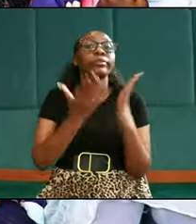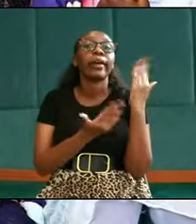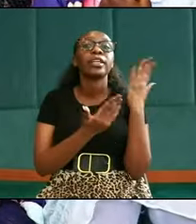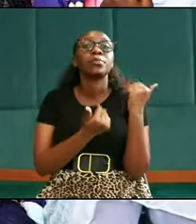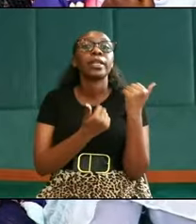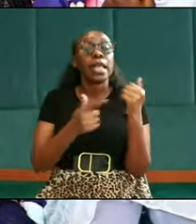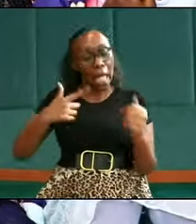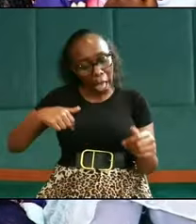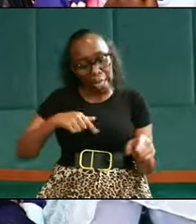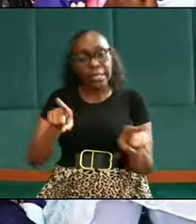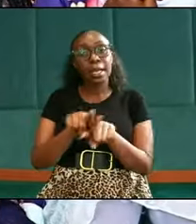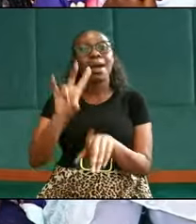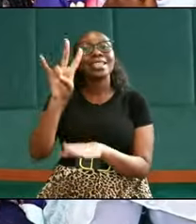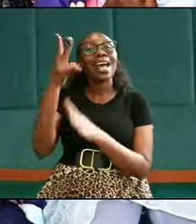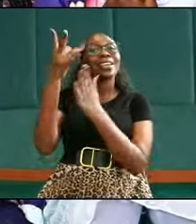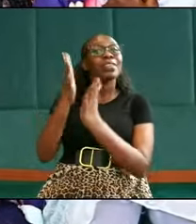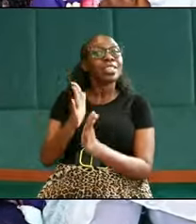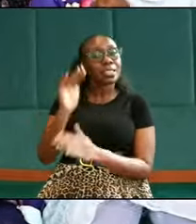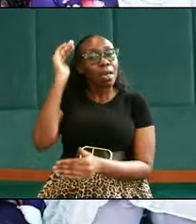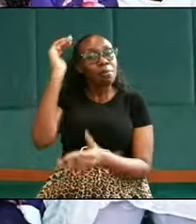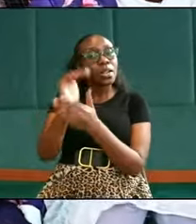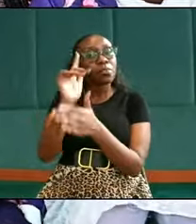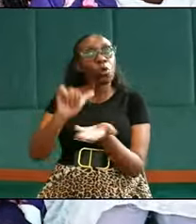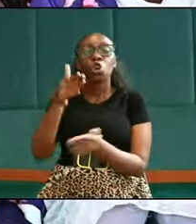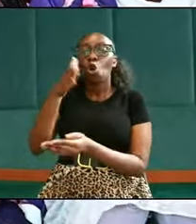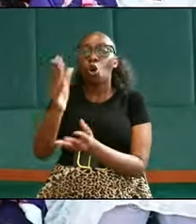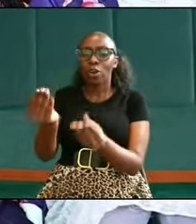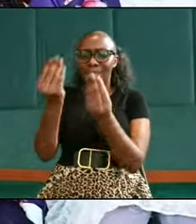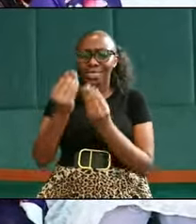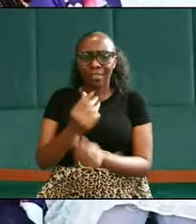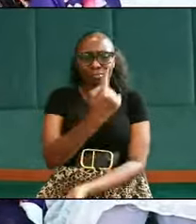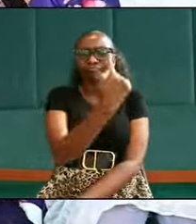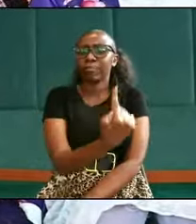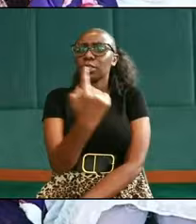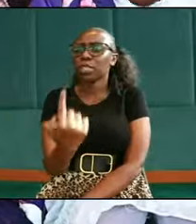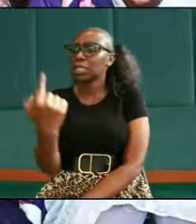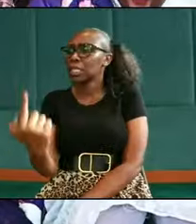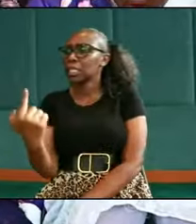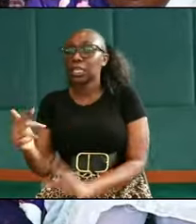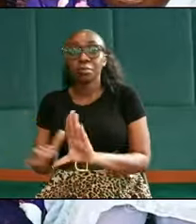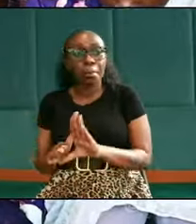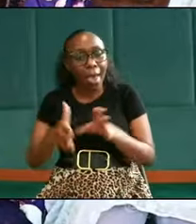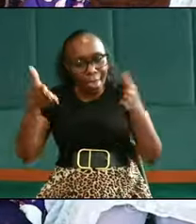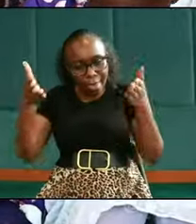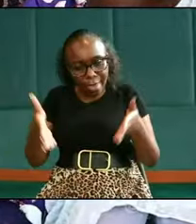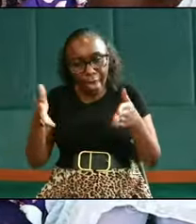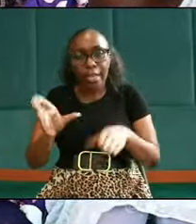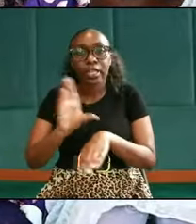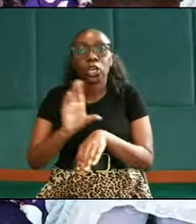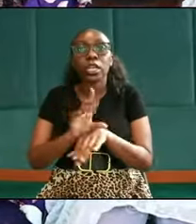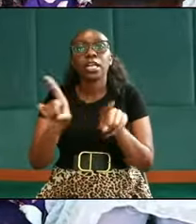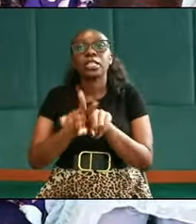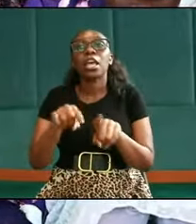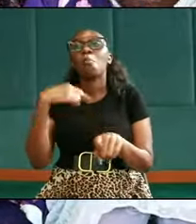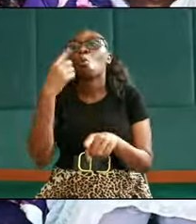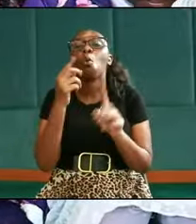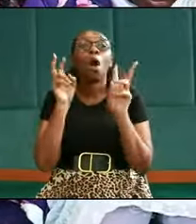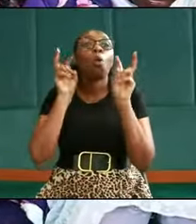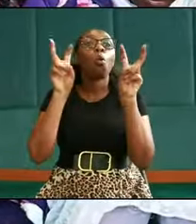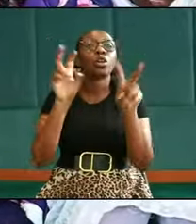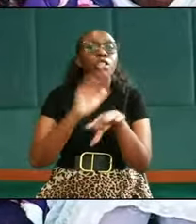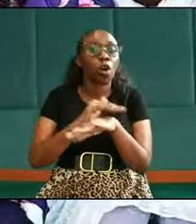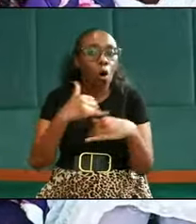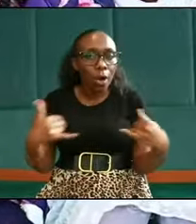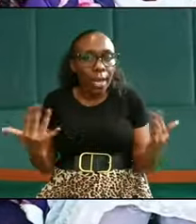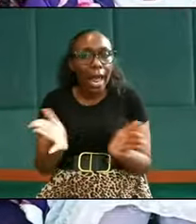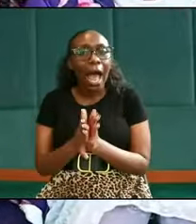as Seventh-day Adventists that God has given each and every member in this church, and even those who are watching online,